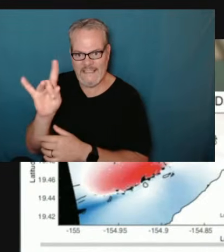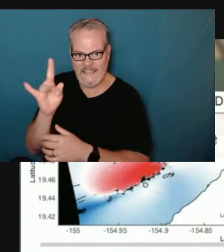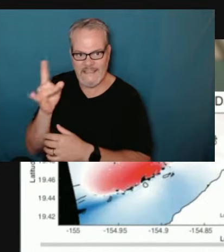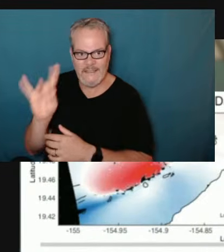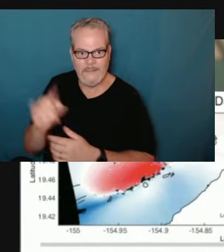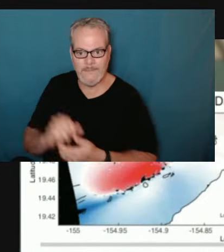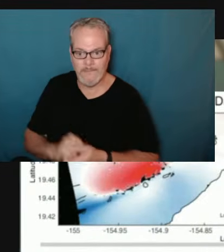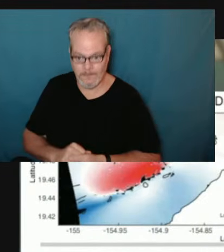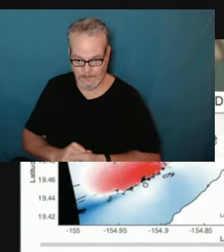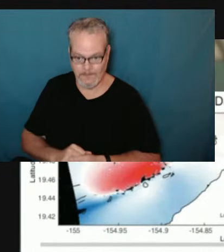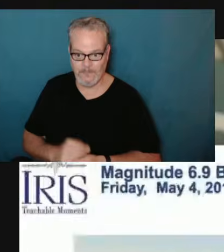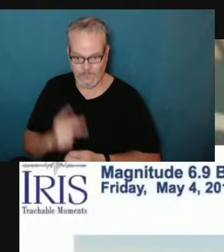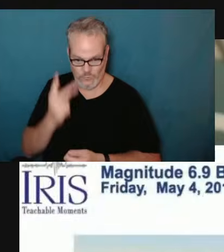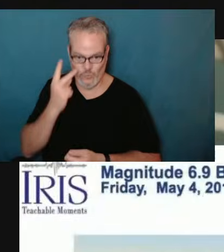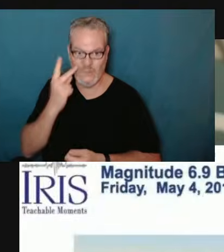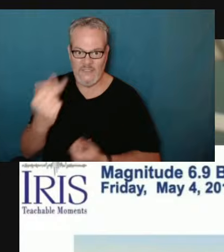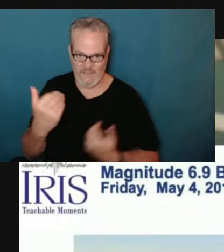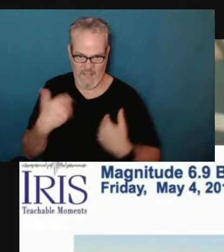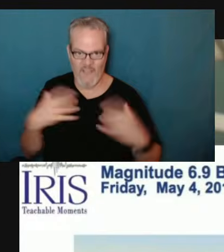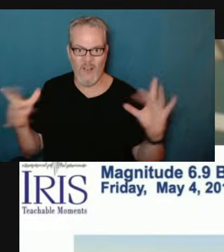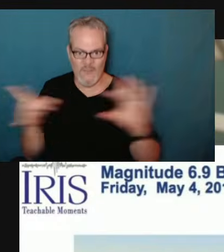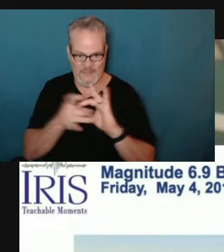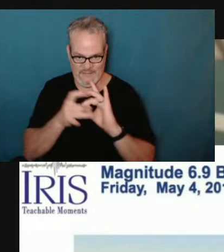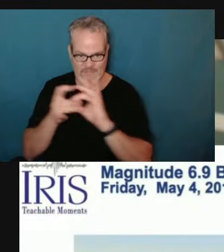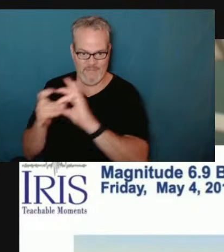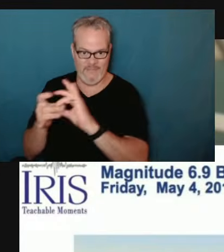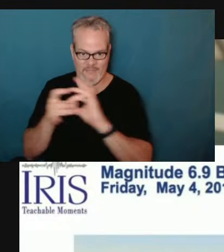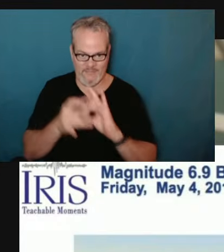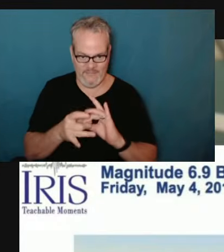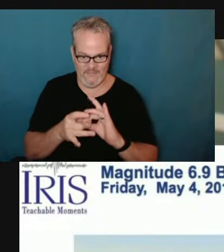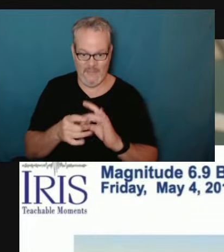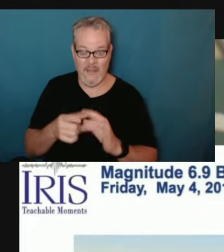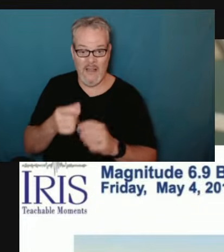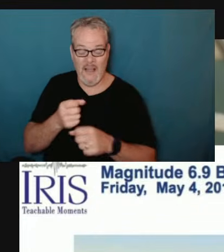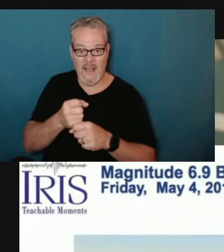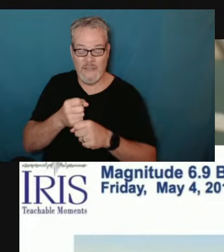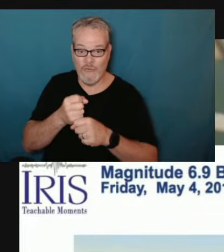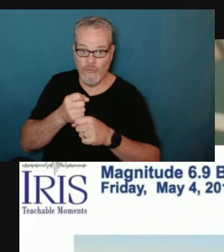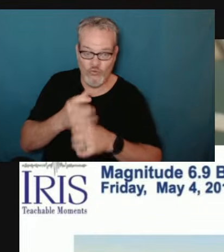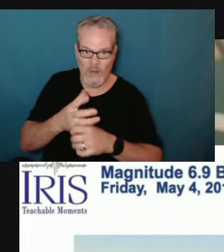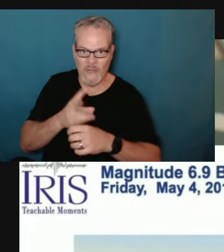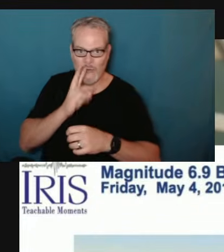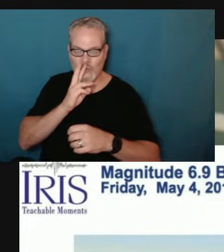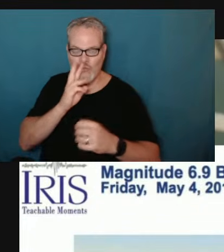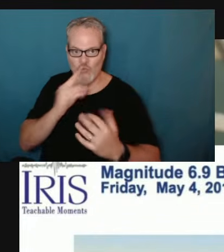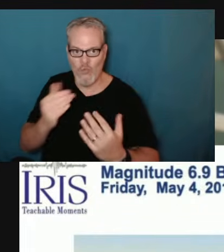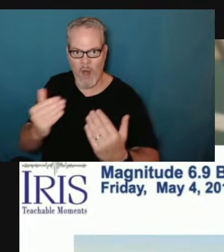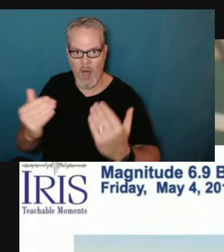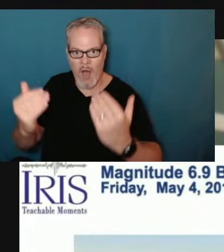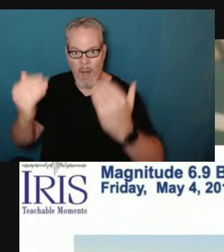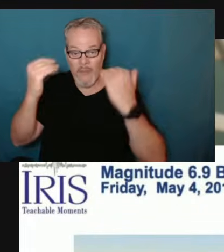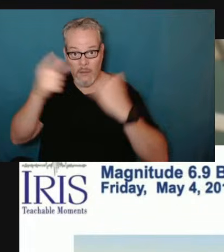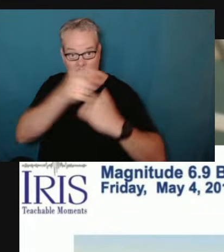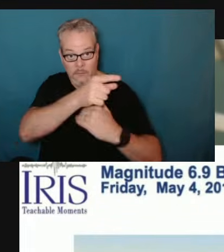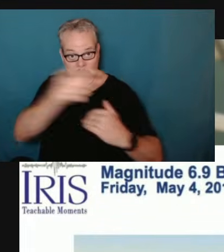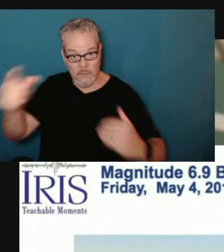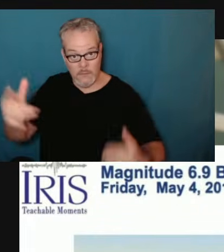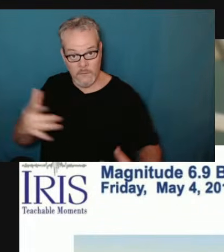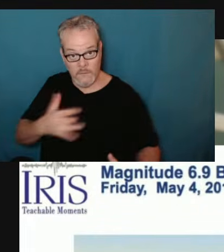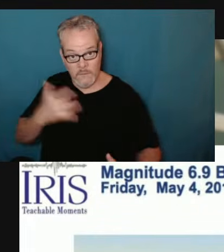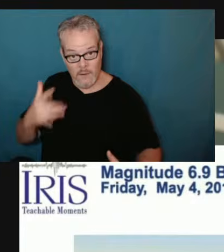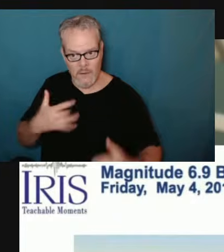So there we go. And it generated a tsunami, and it was one of these décollement events. Did anybody feel it?